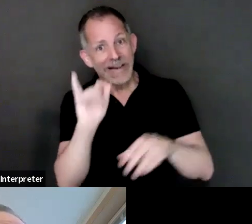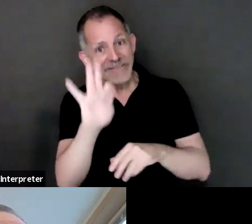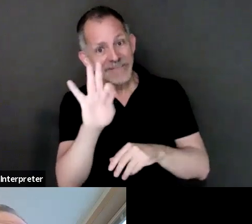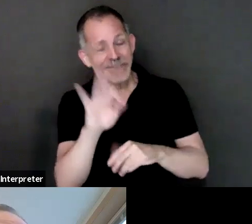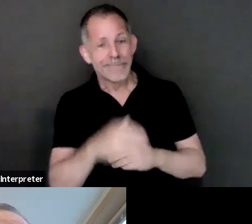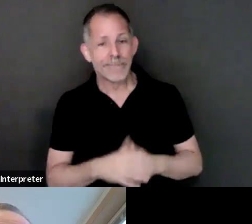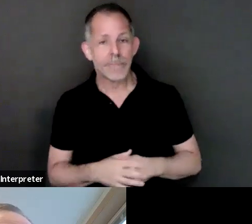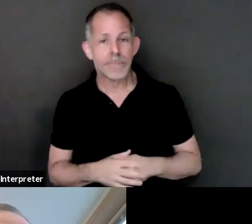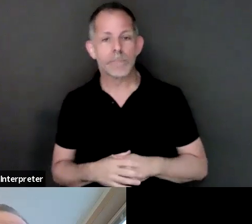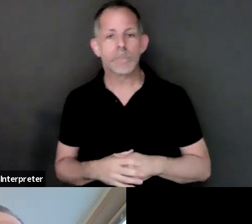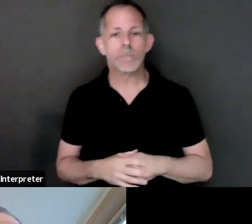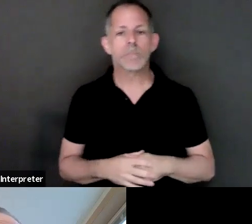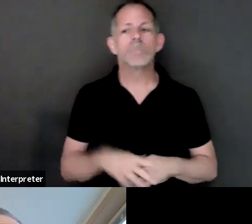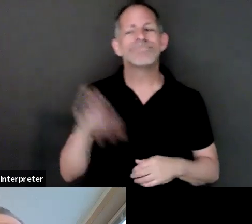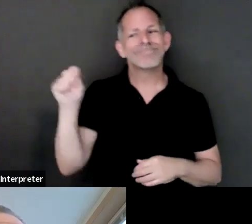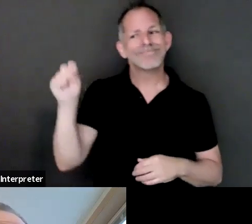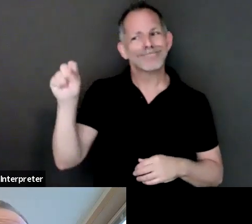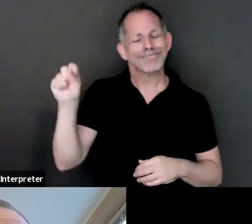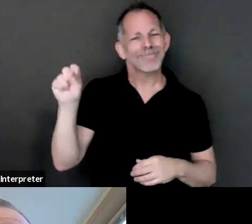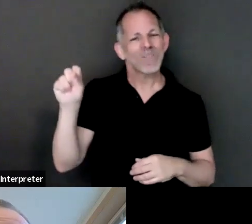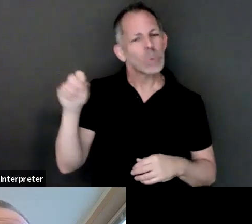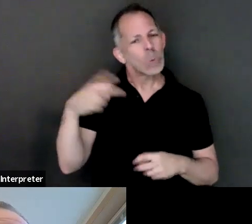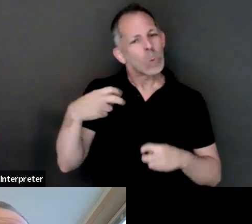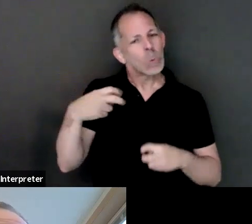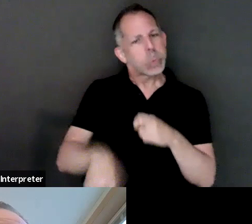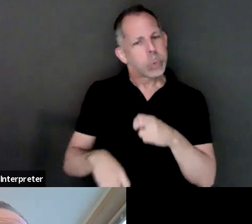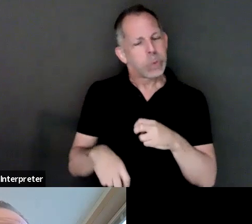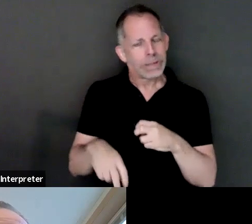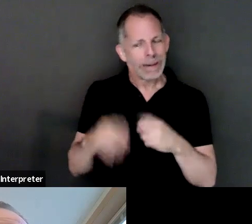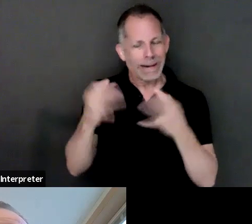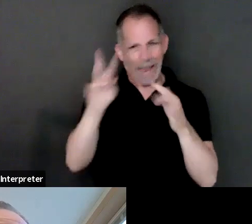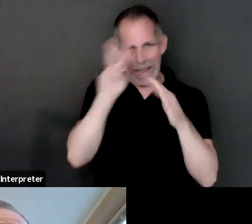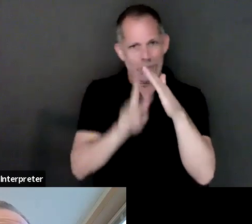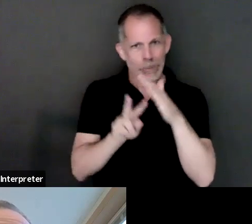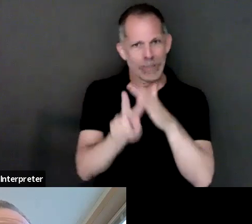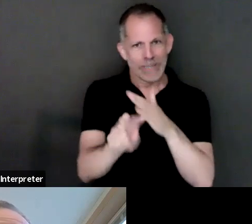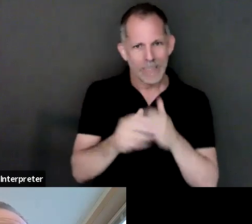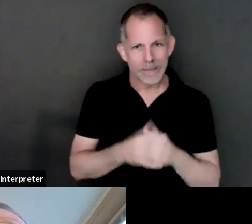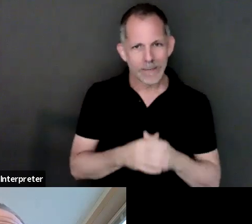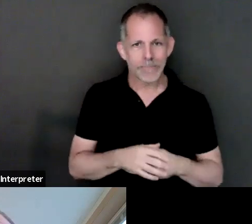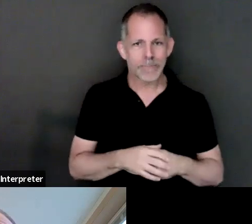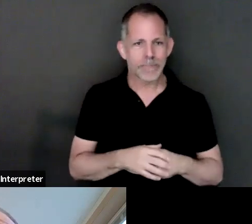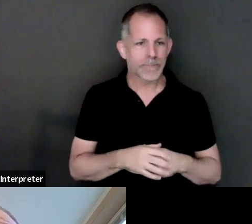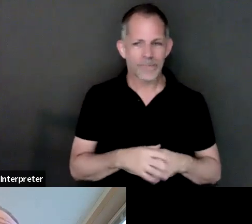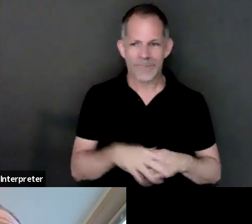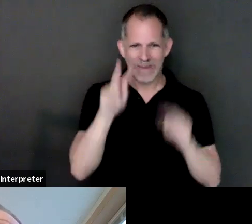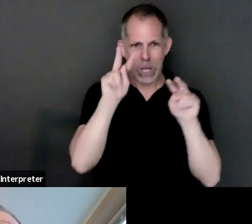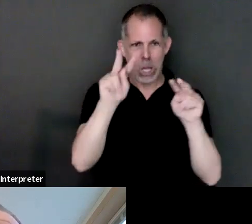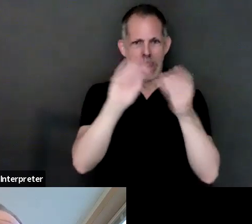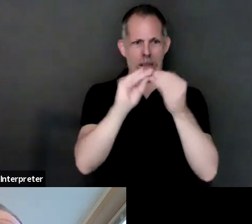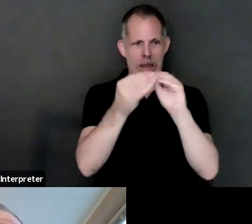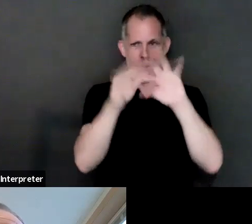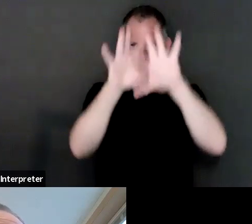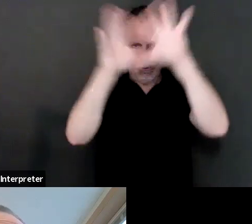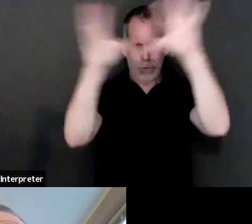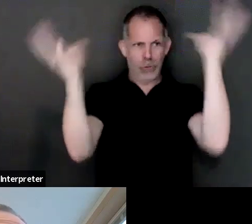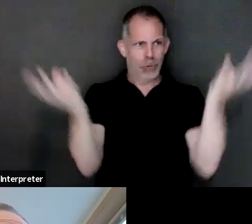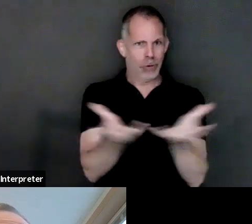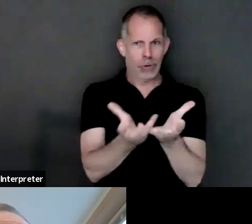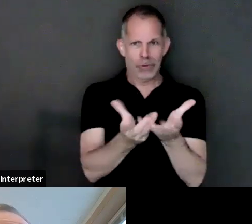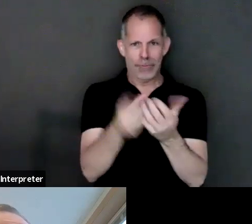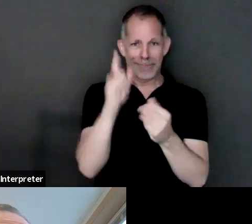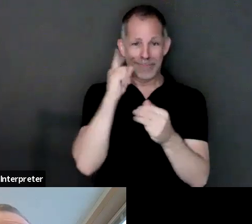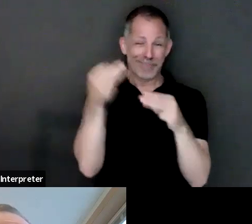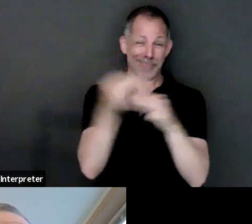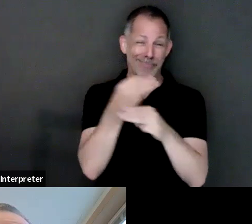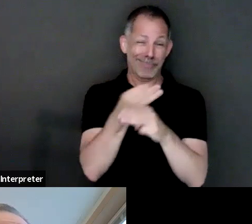purely math and numbers. There are a lot of interests at stake beyond just getting the numbers down. And